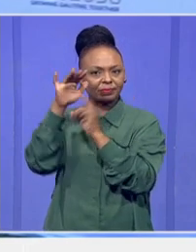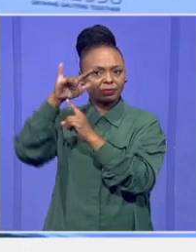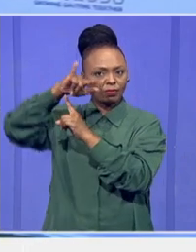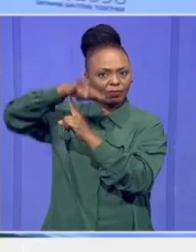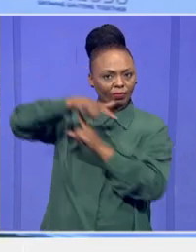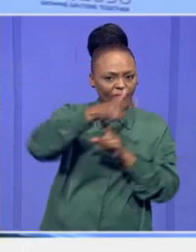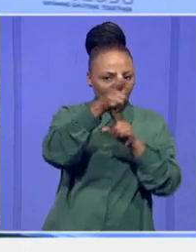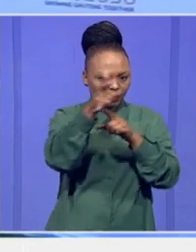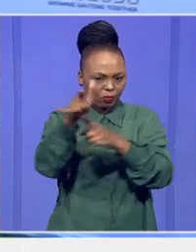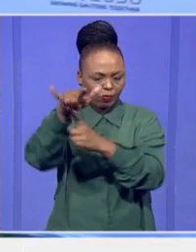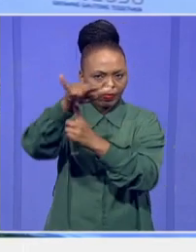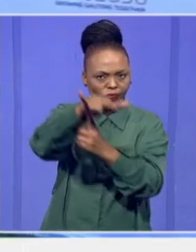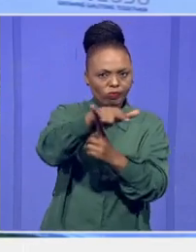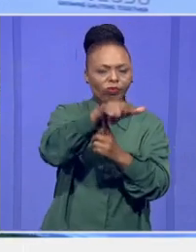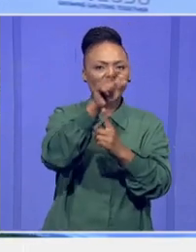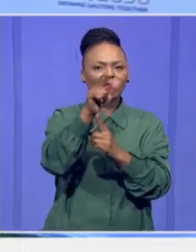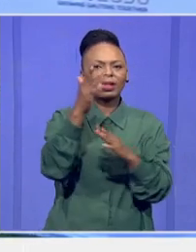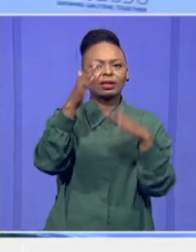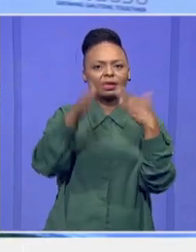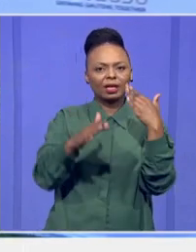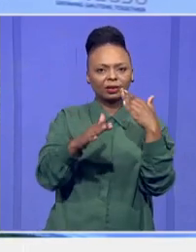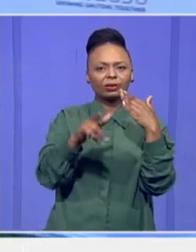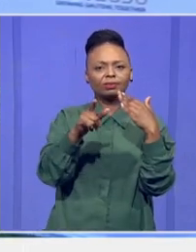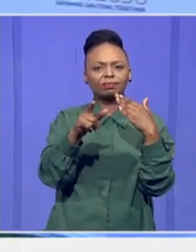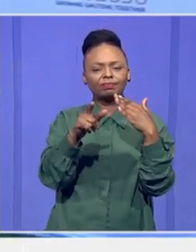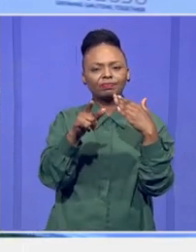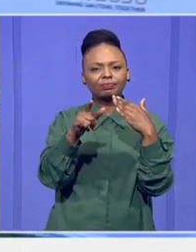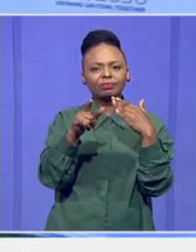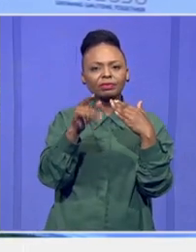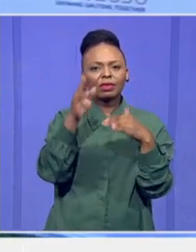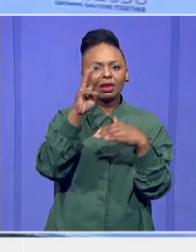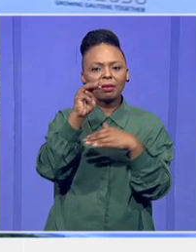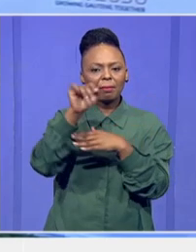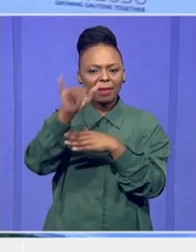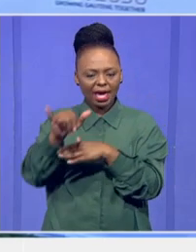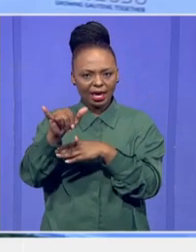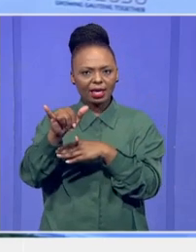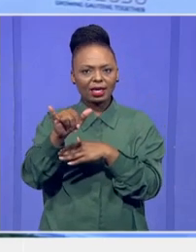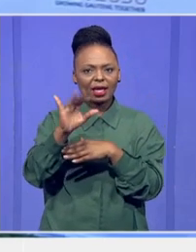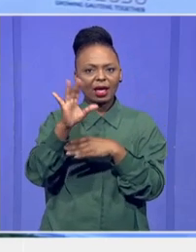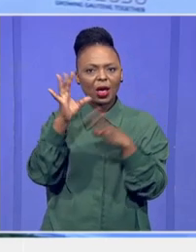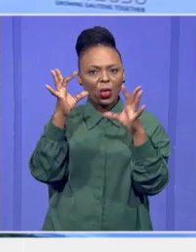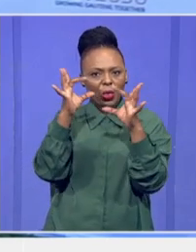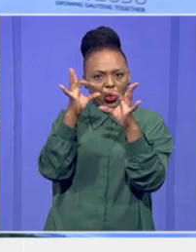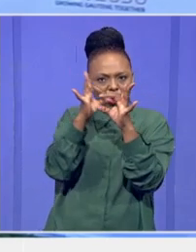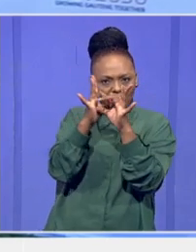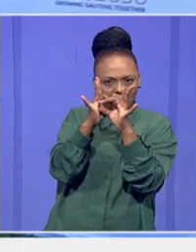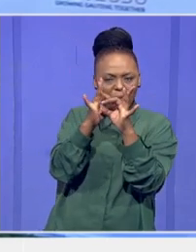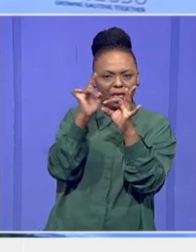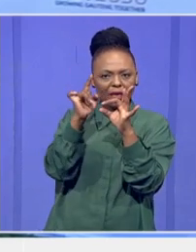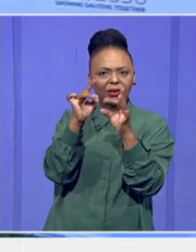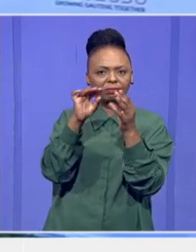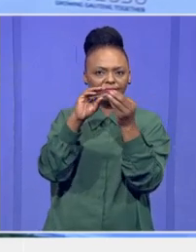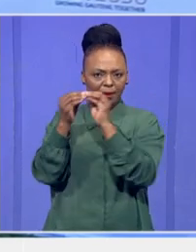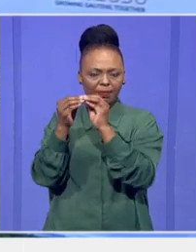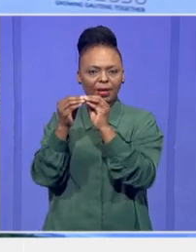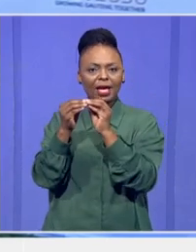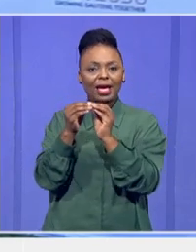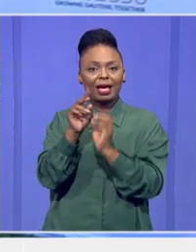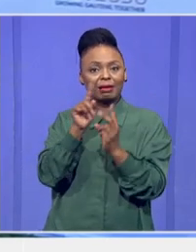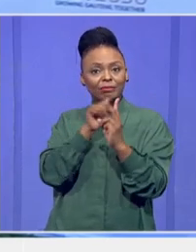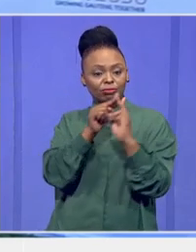installed at the end of May. And we understand that the two drones will